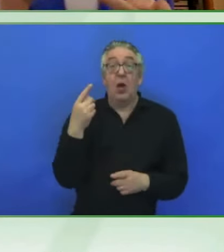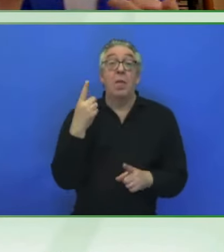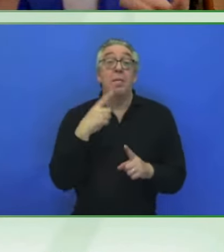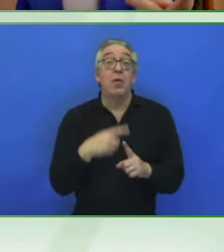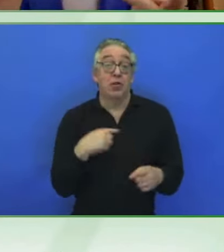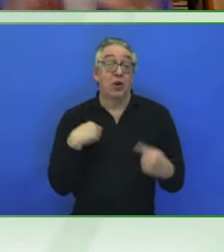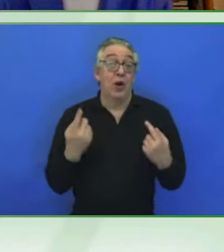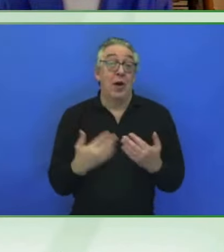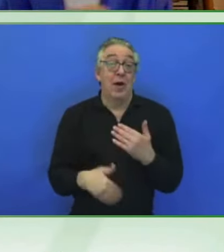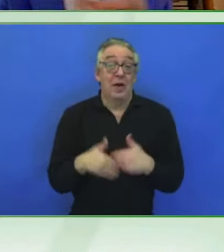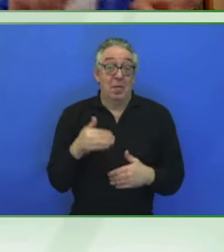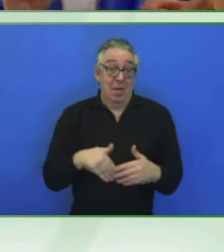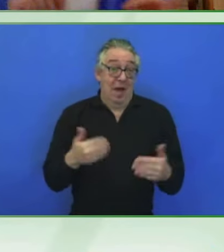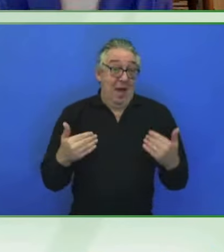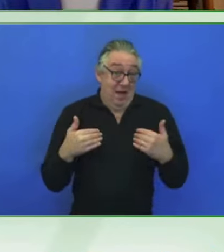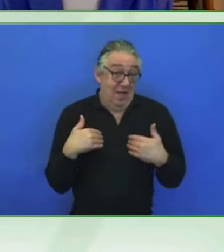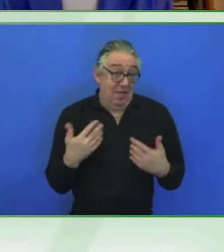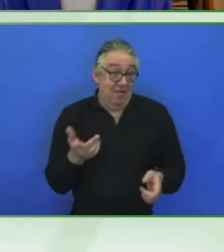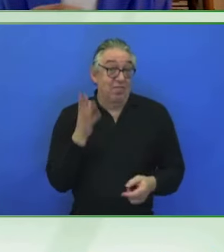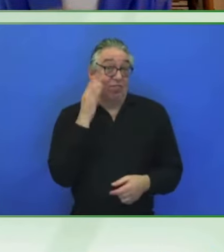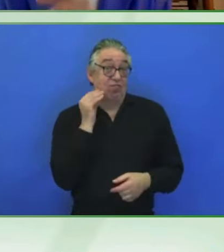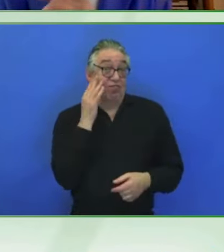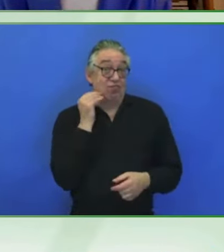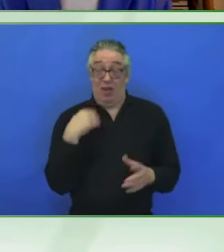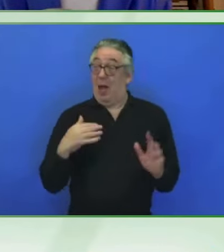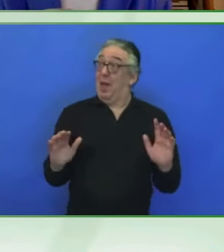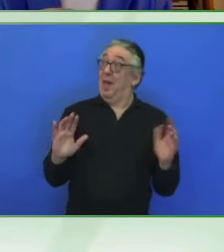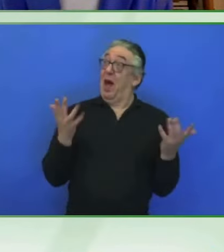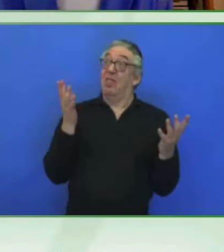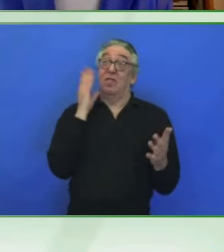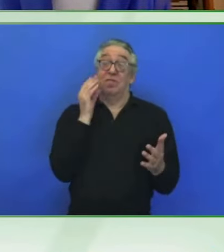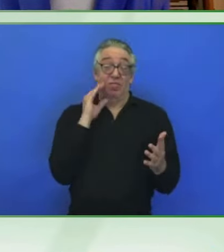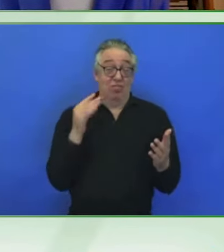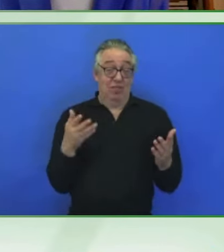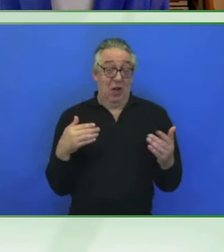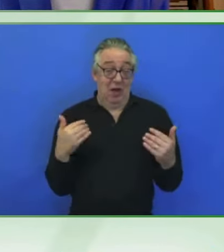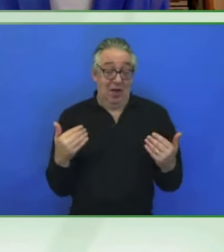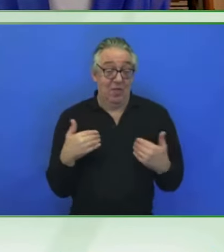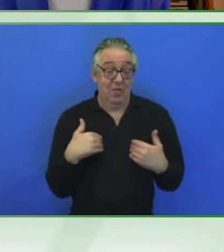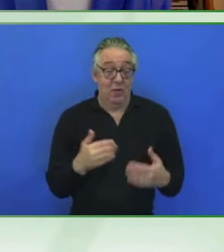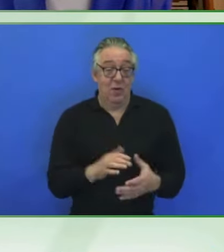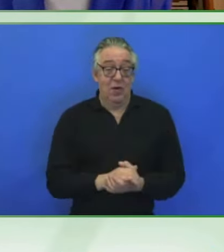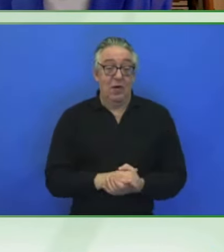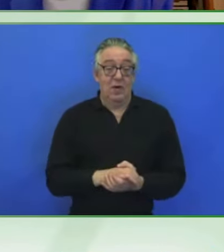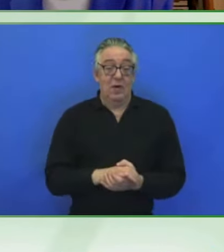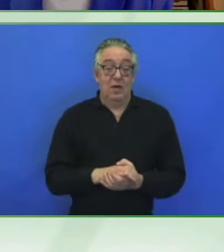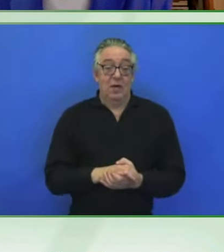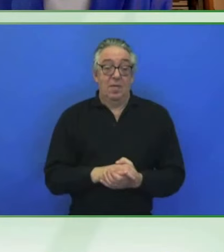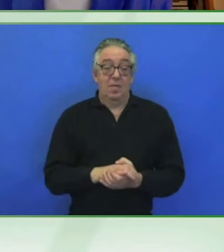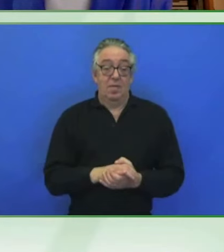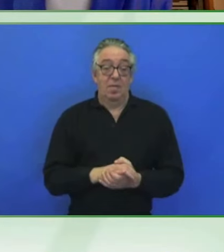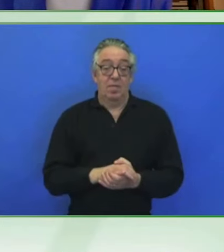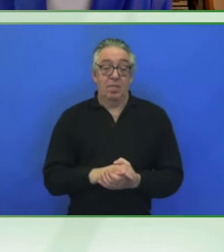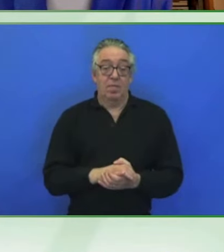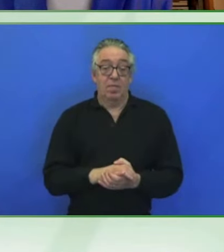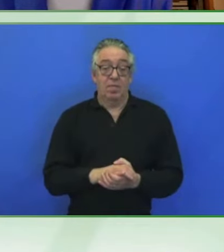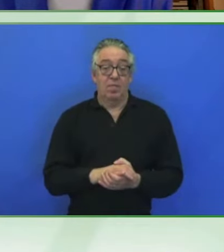marketing, other people know about transport, customer service, etc. So next slide,